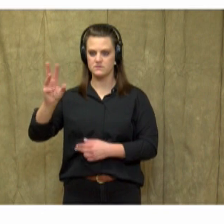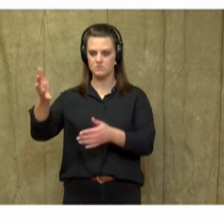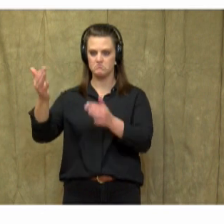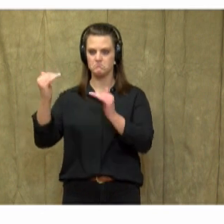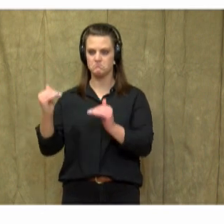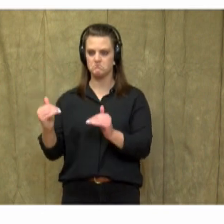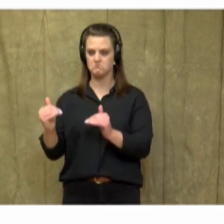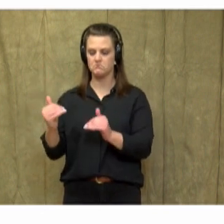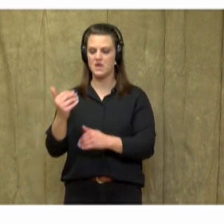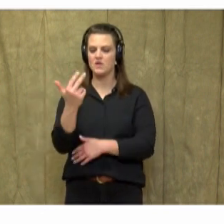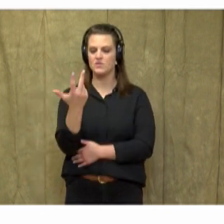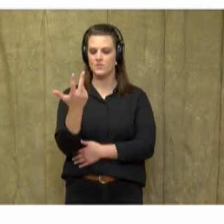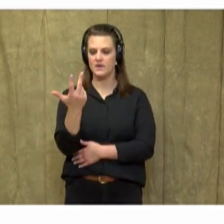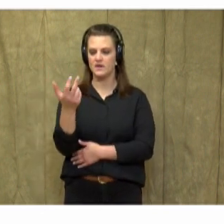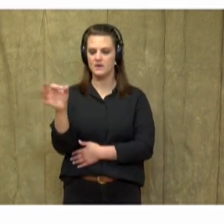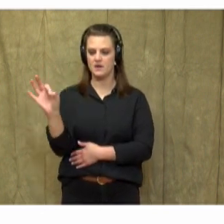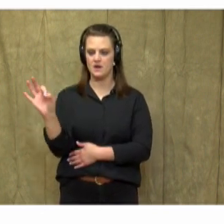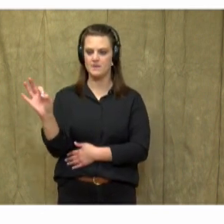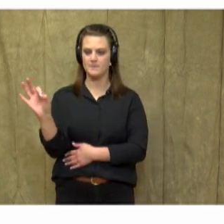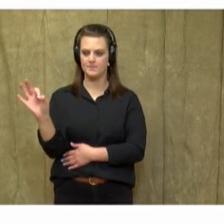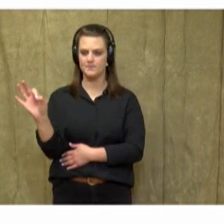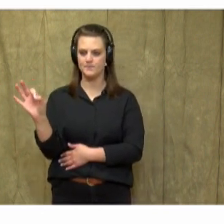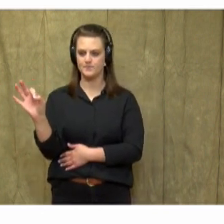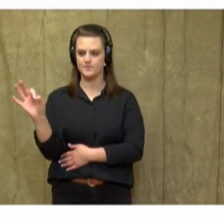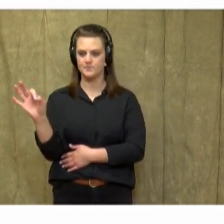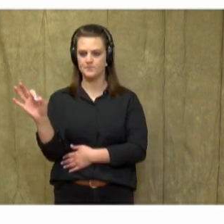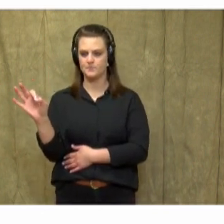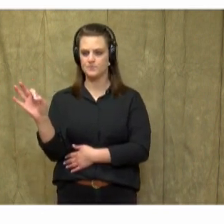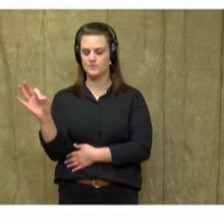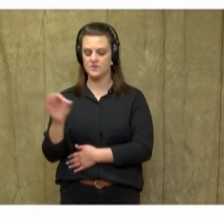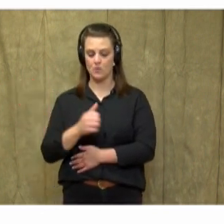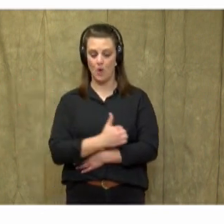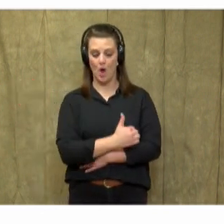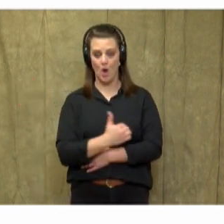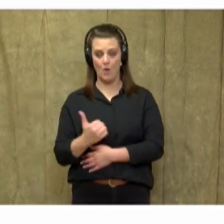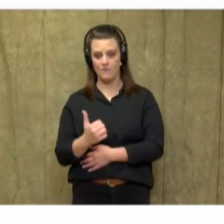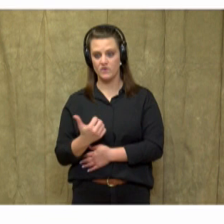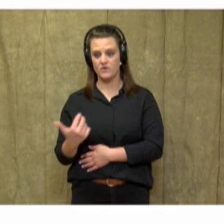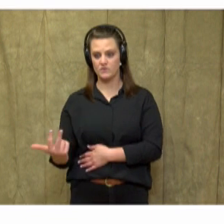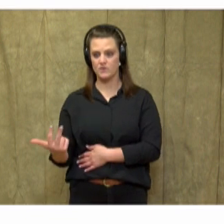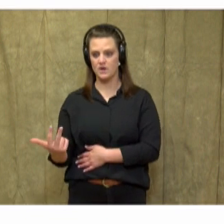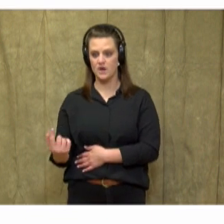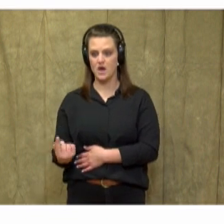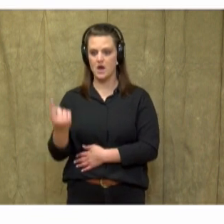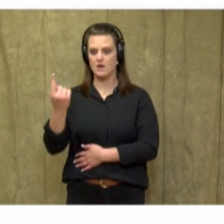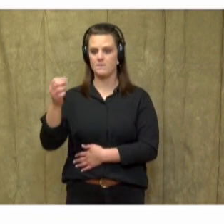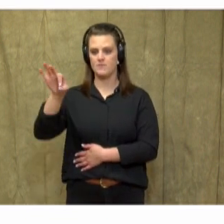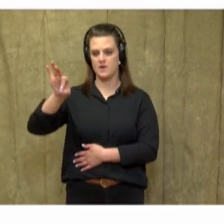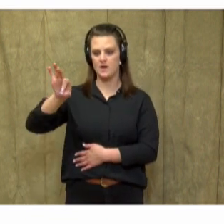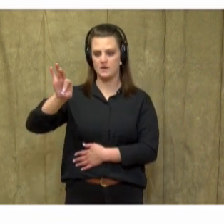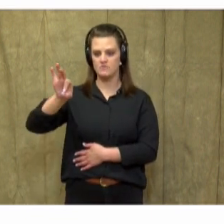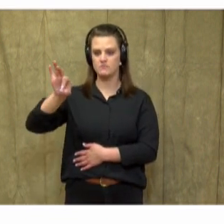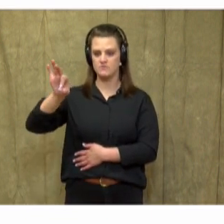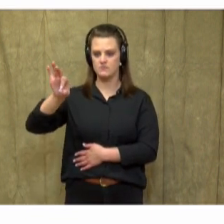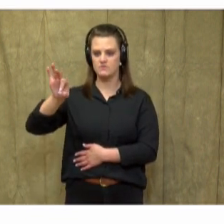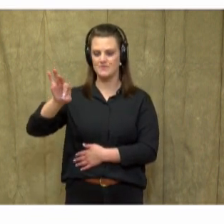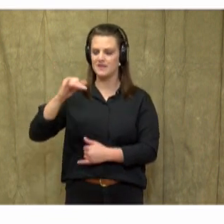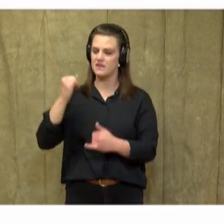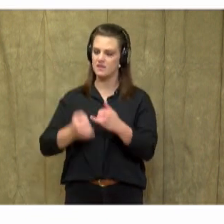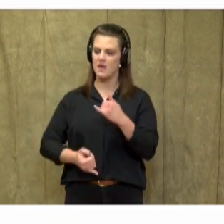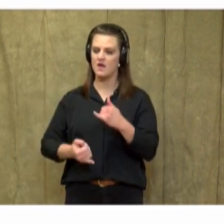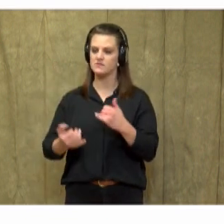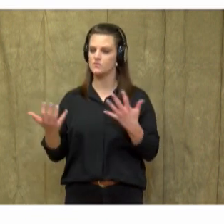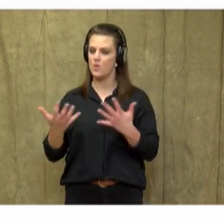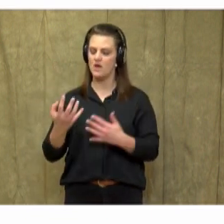pair, 3, 9. Over 3, up 9. And then the